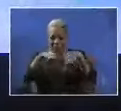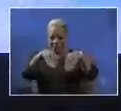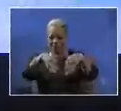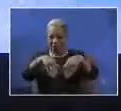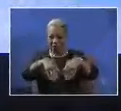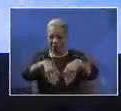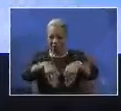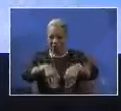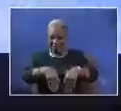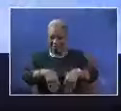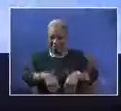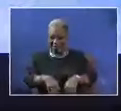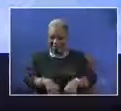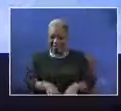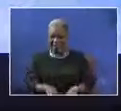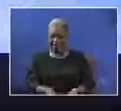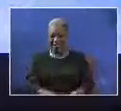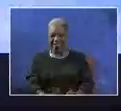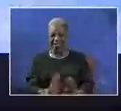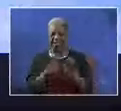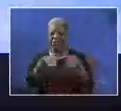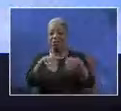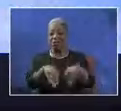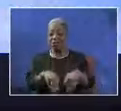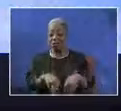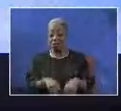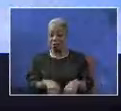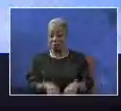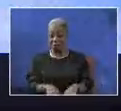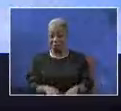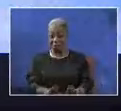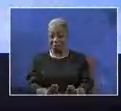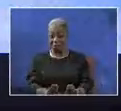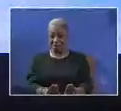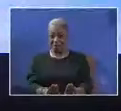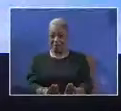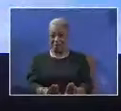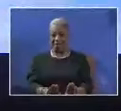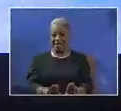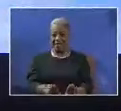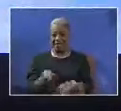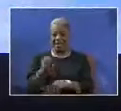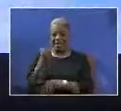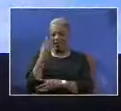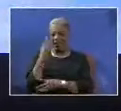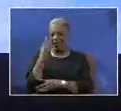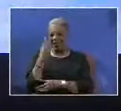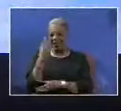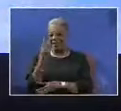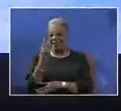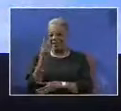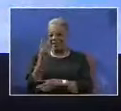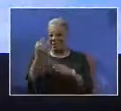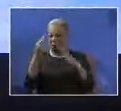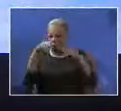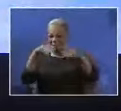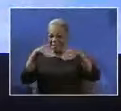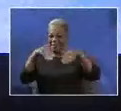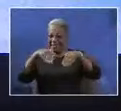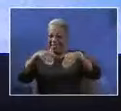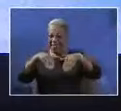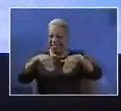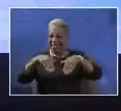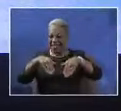is pulling the river, as you see it, the currents are pulling the river downstream between its